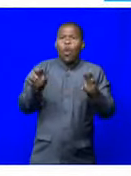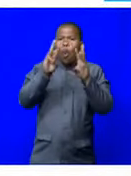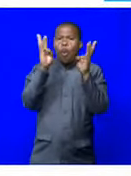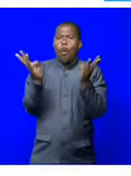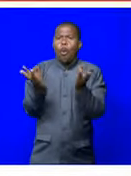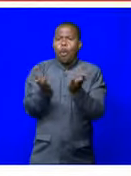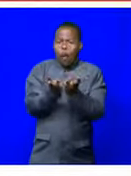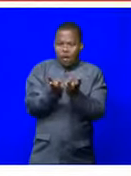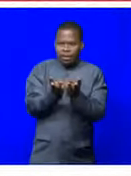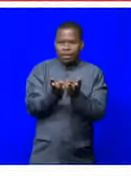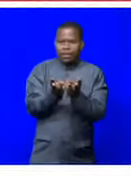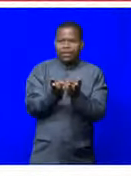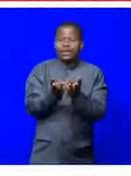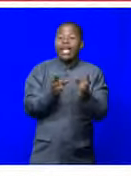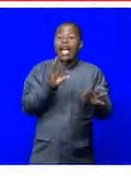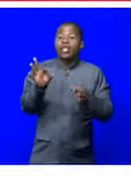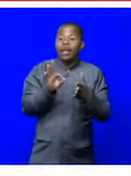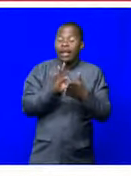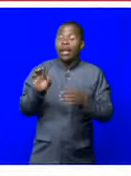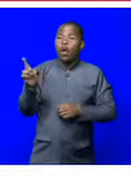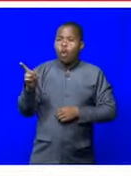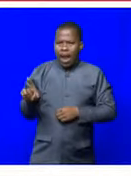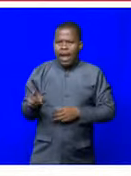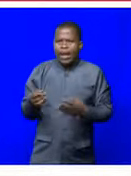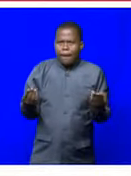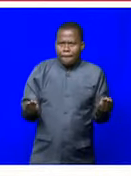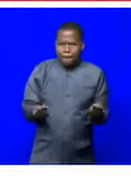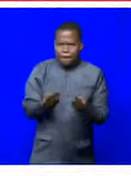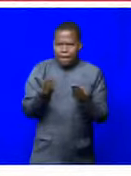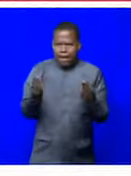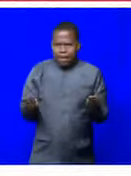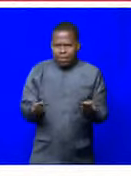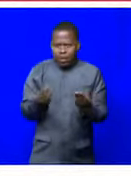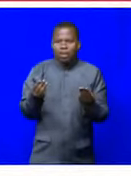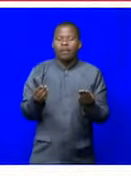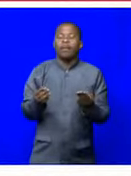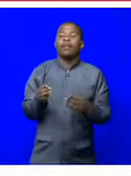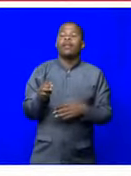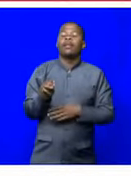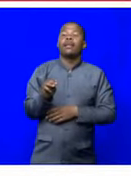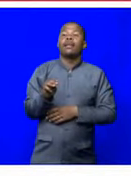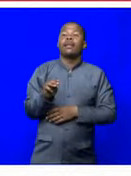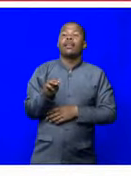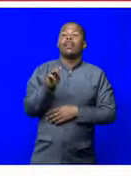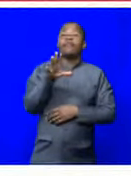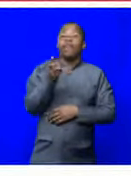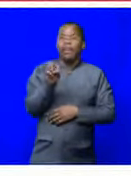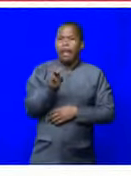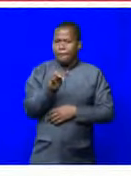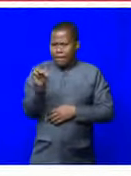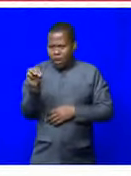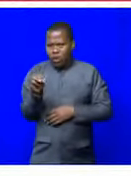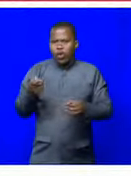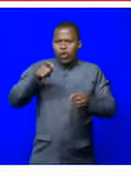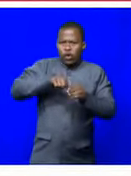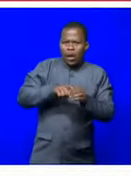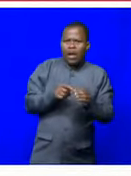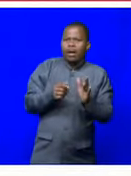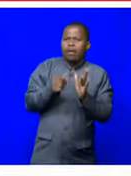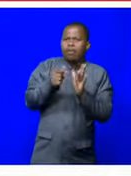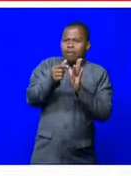Modern Slavery uthi balinganiselwe etigidzini letingemashumi lasihlanu bantfu labangena emishadweni